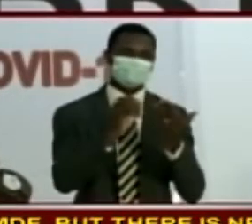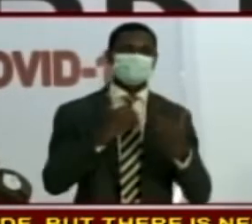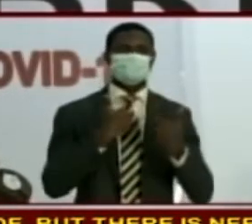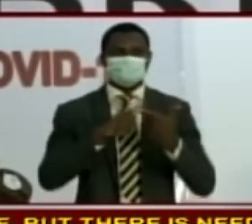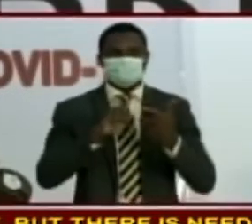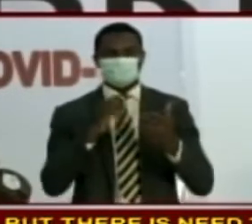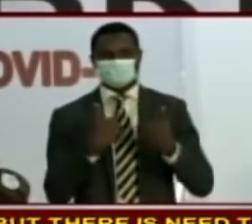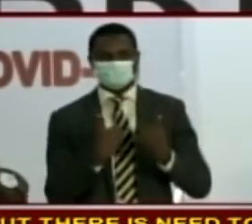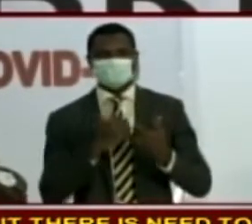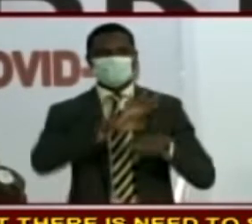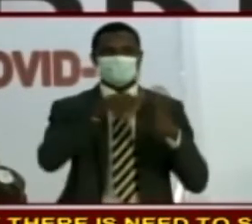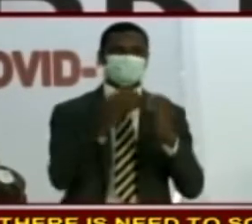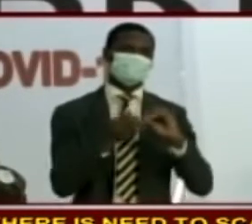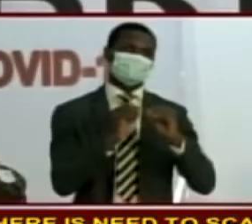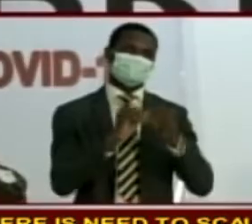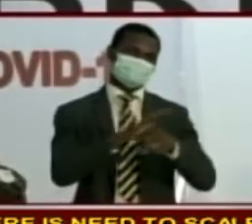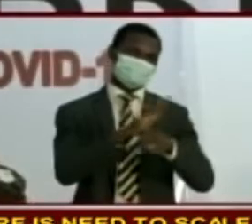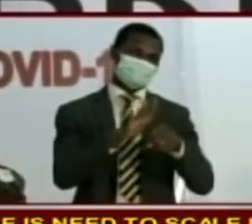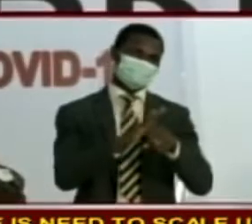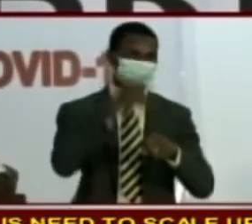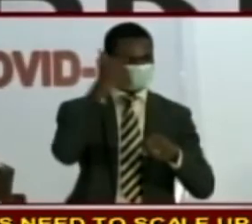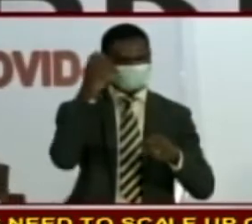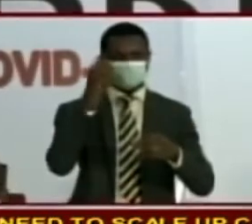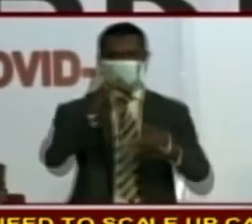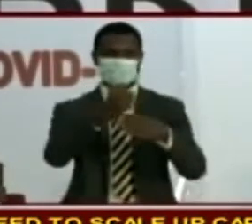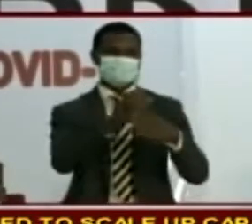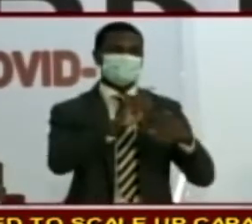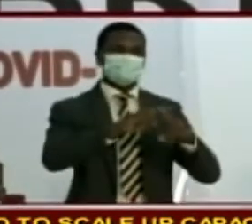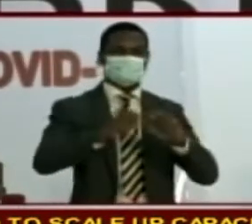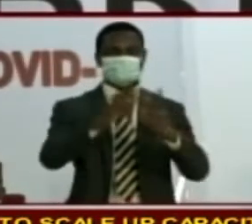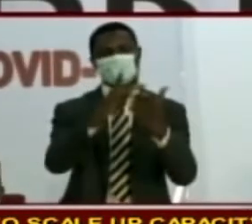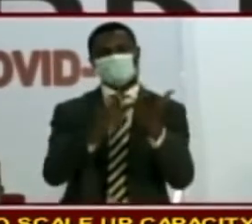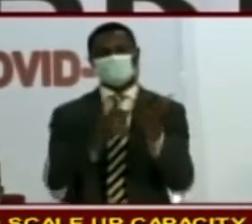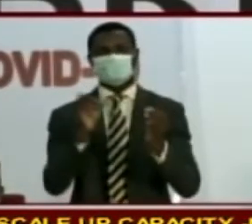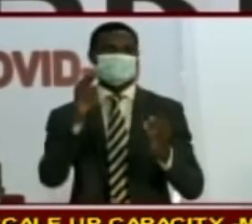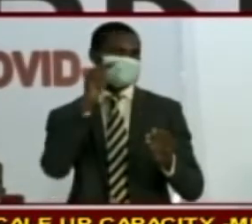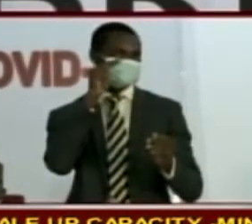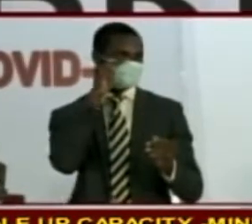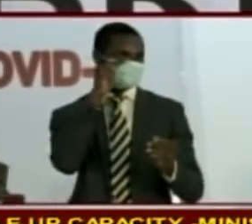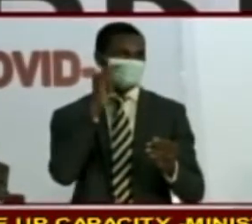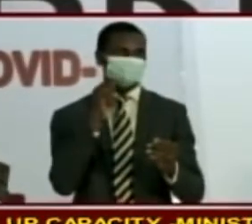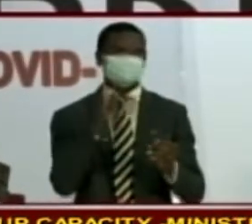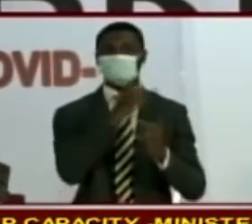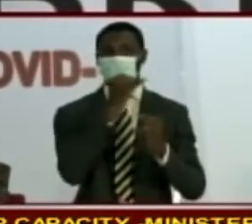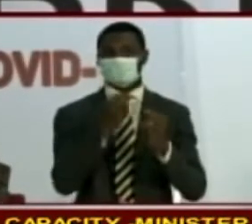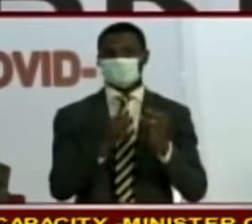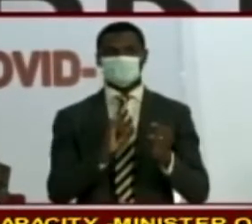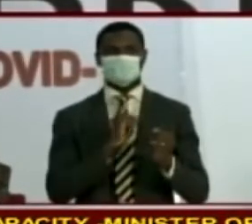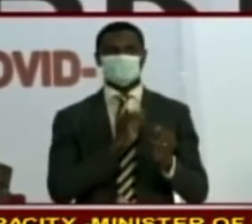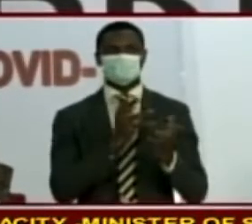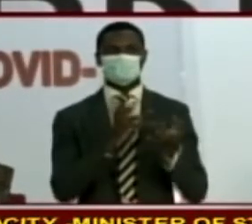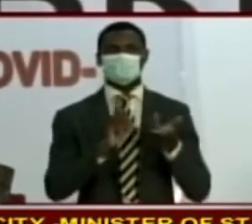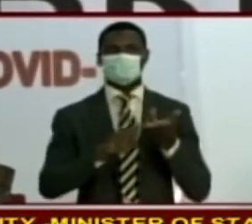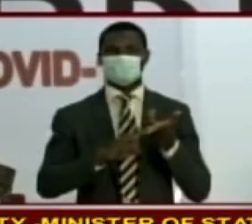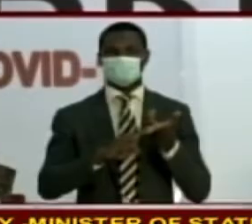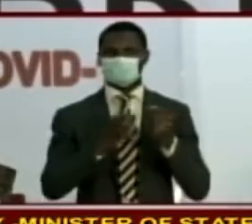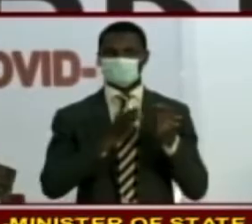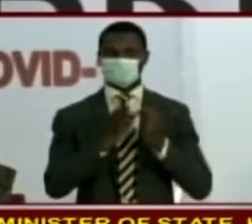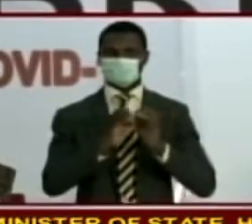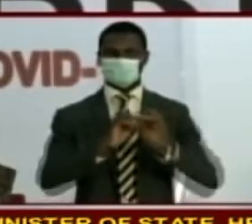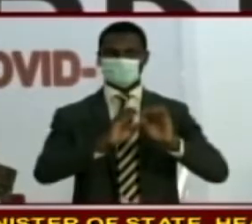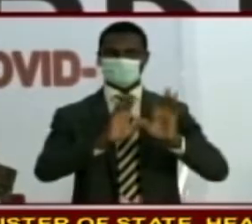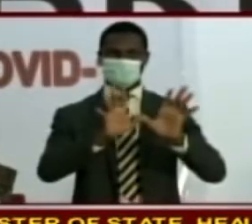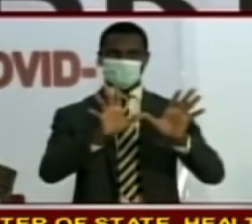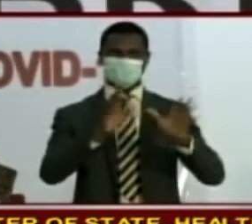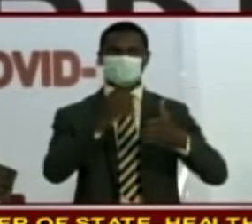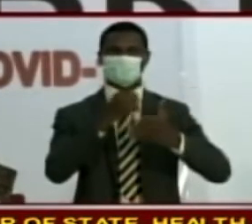need such material urgently. And then finally, I wanted to clarify what the